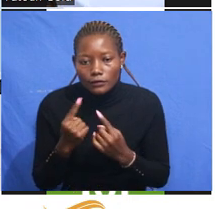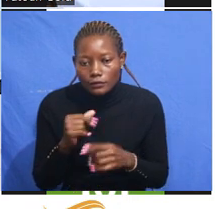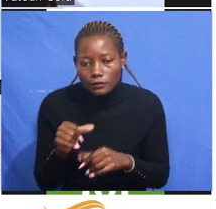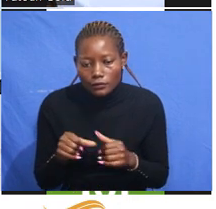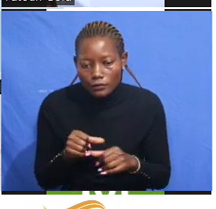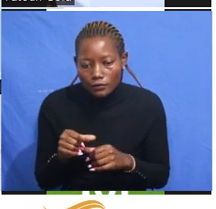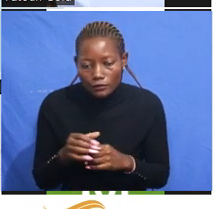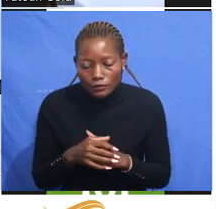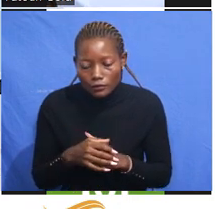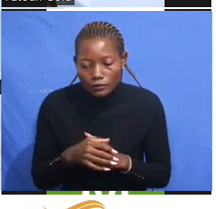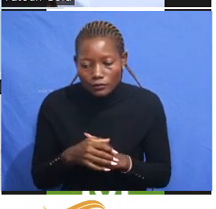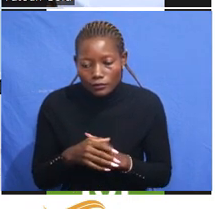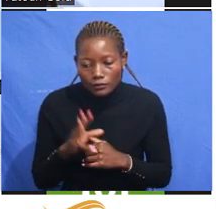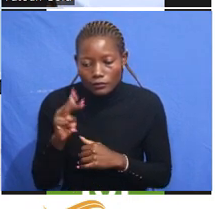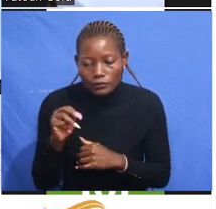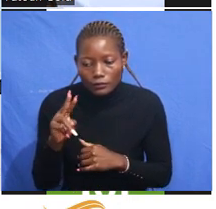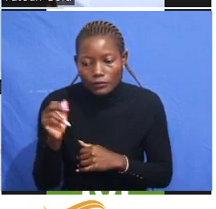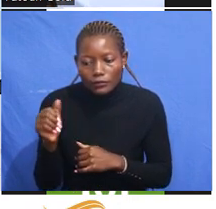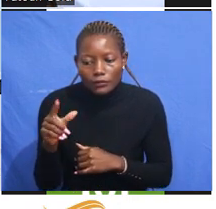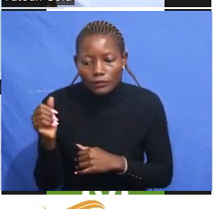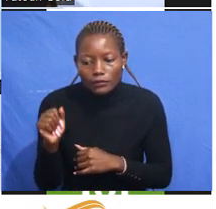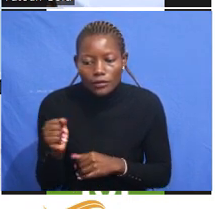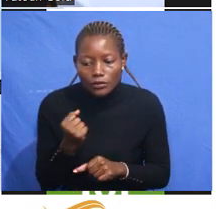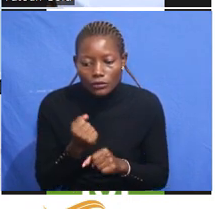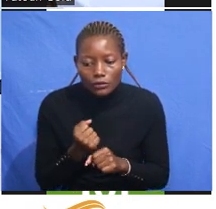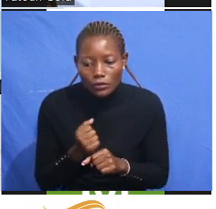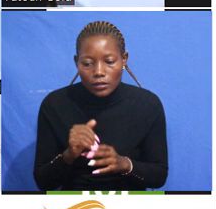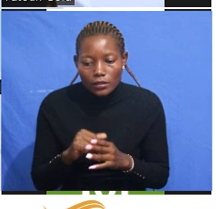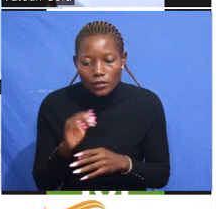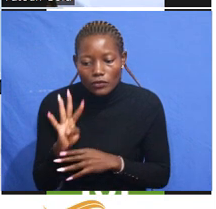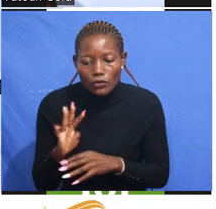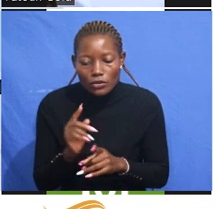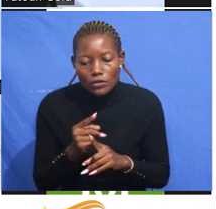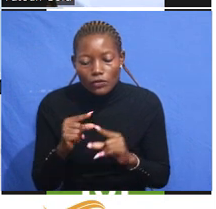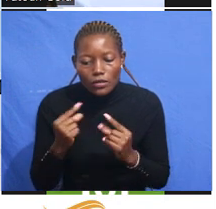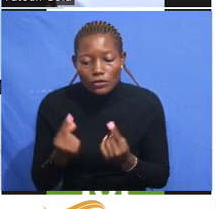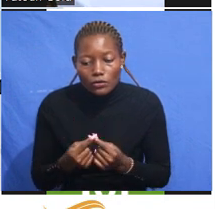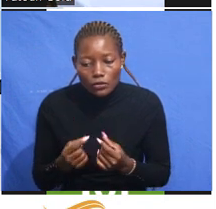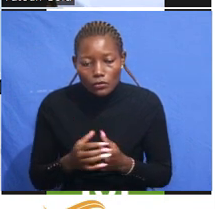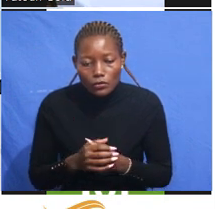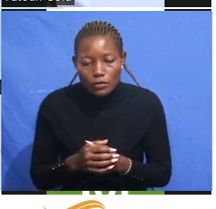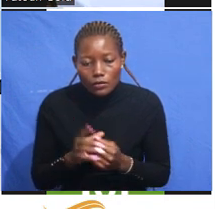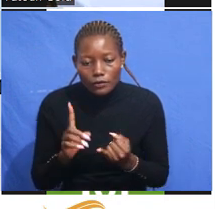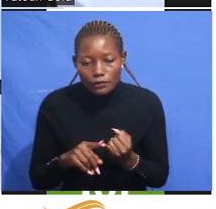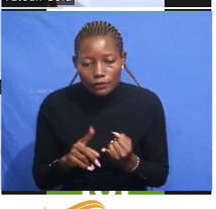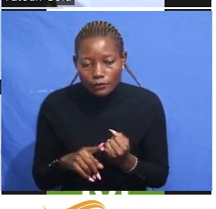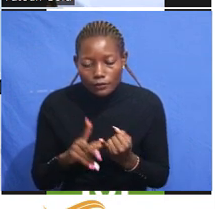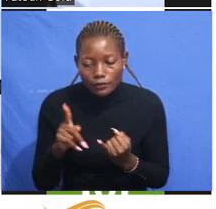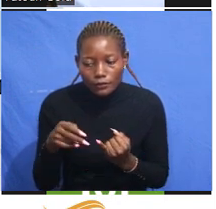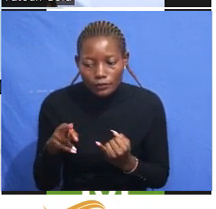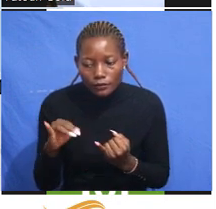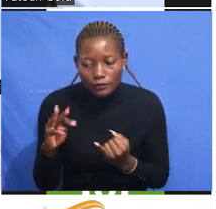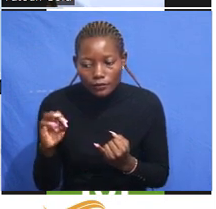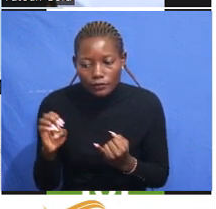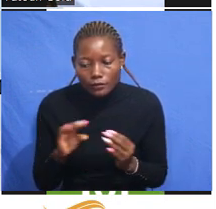in conclusion is that muscles operate in four different groups. We've got the prime movers, we've got